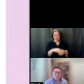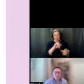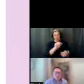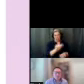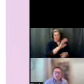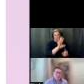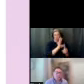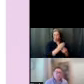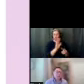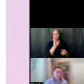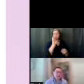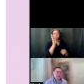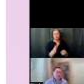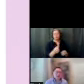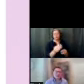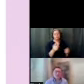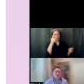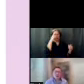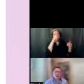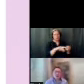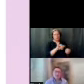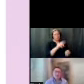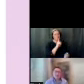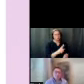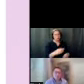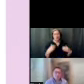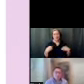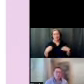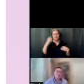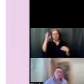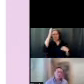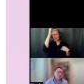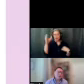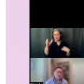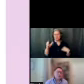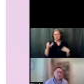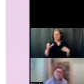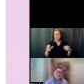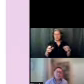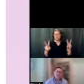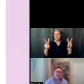There's this concept of saving and losing face, and unfortunately, this